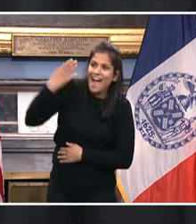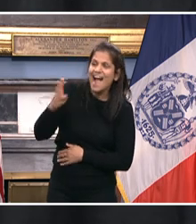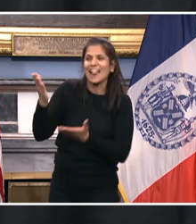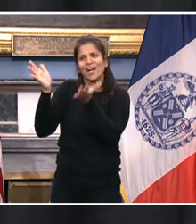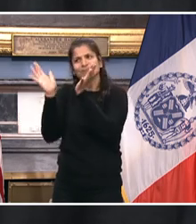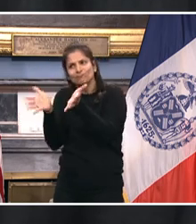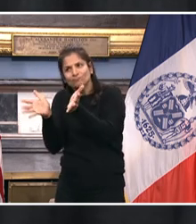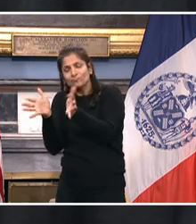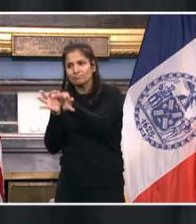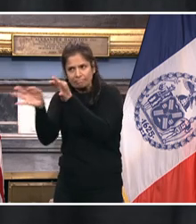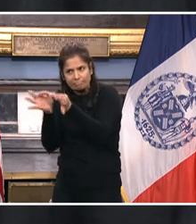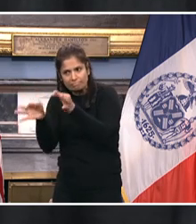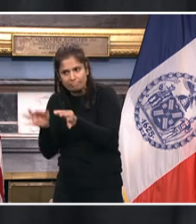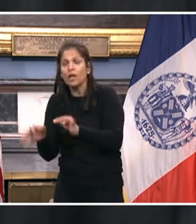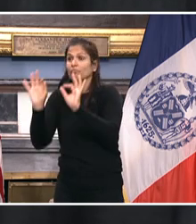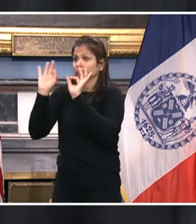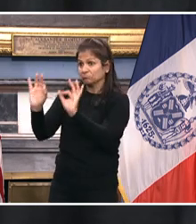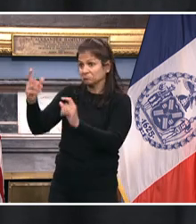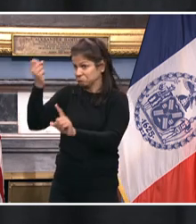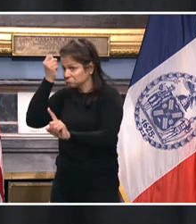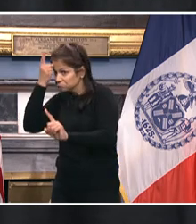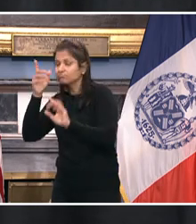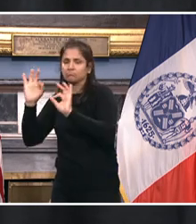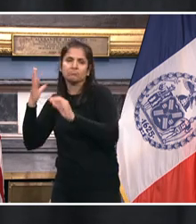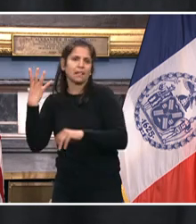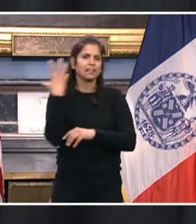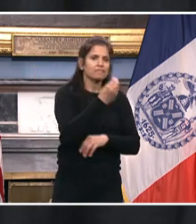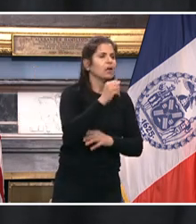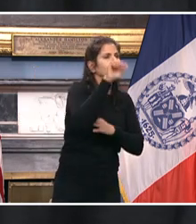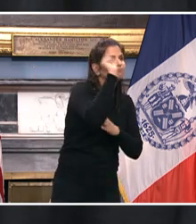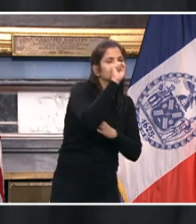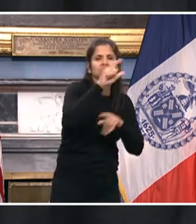Components for 50,000 tests, not the whole thing, but go on.